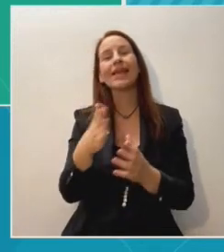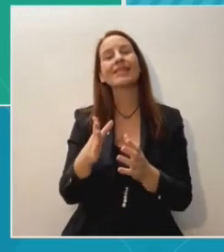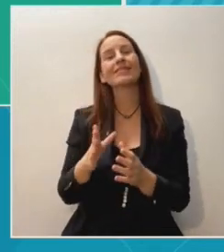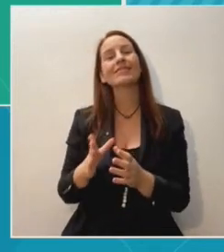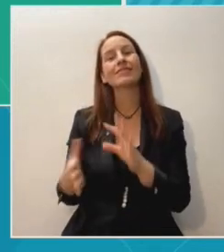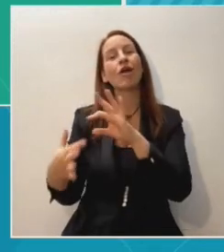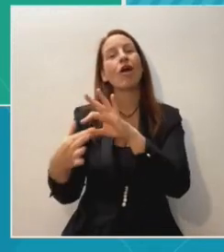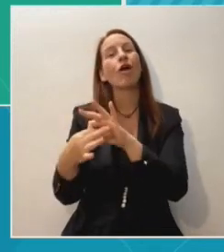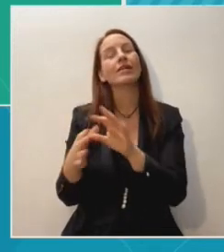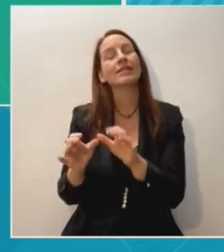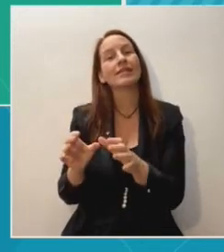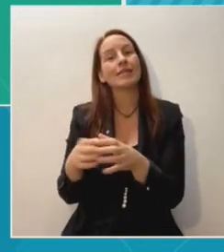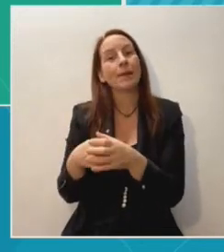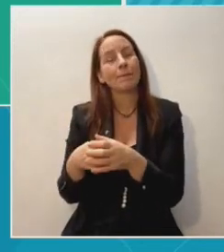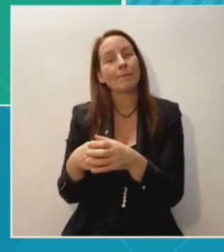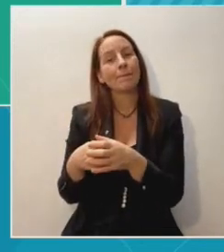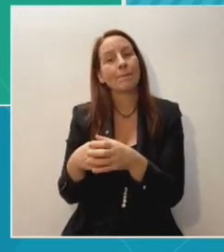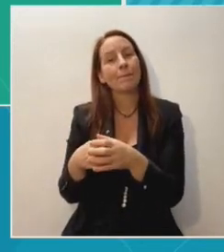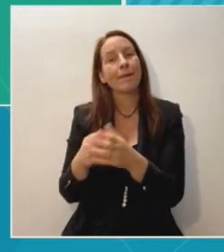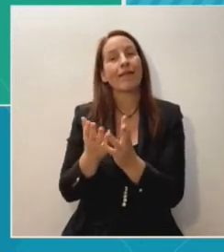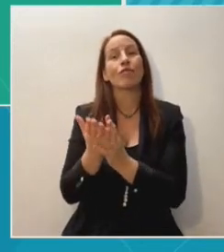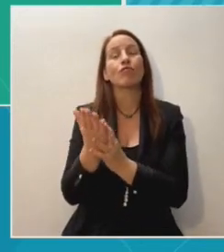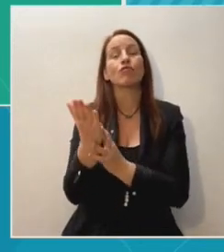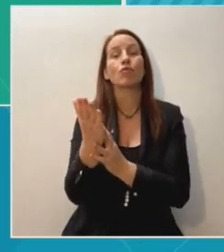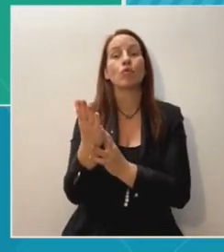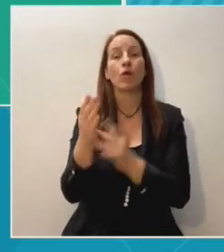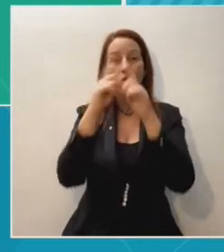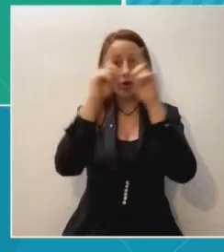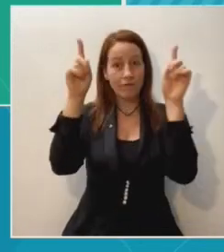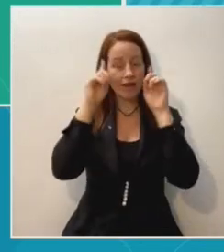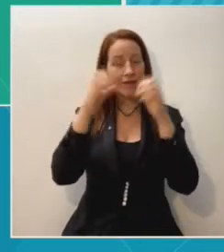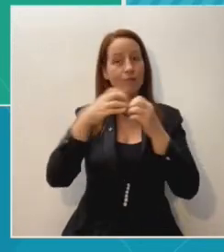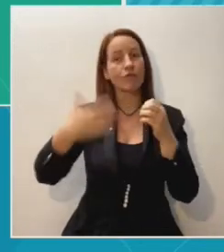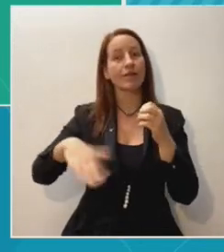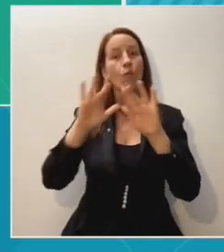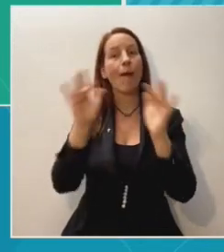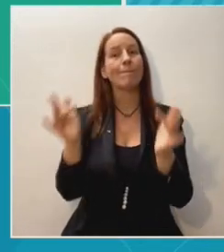website. They are there to help you for life.